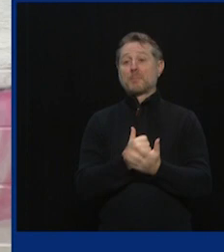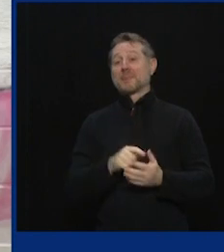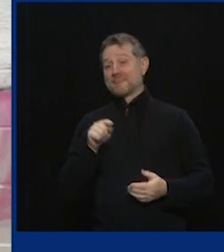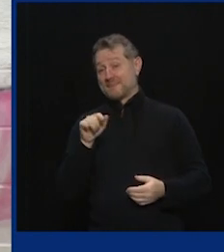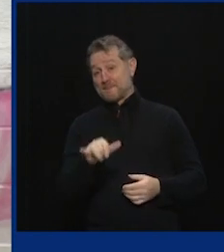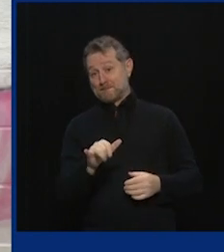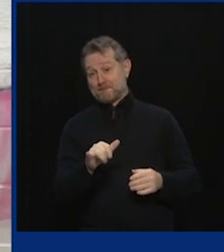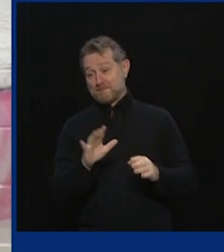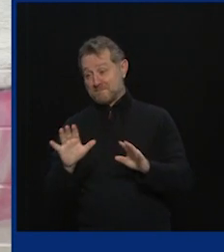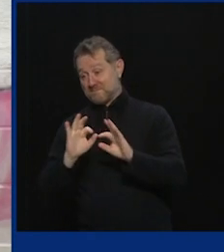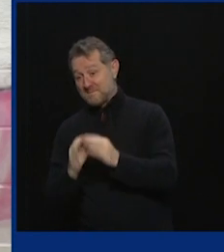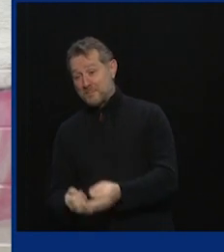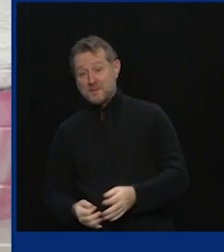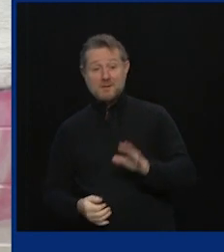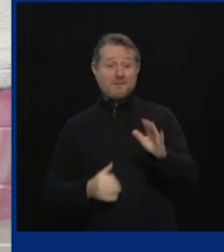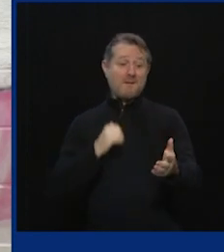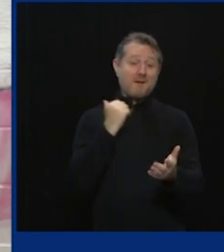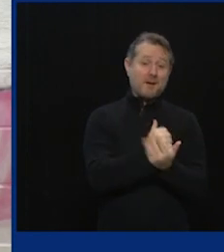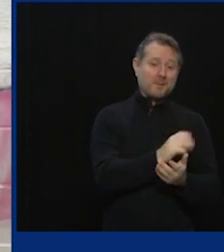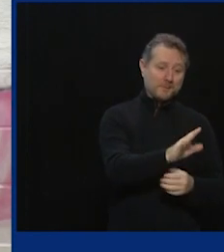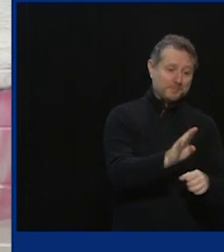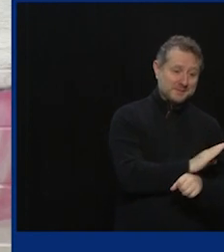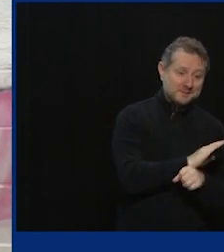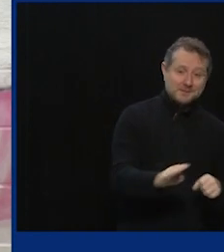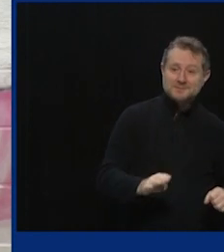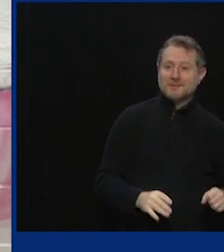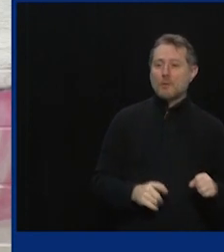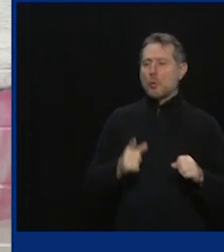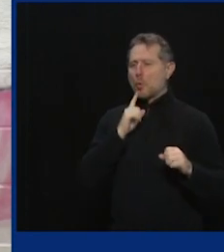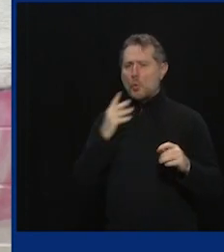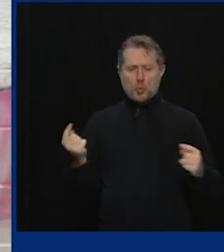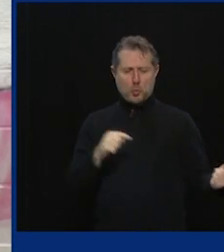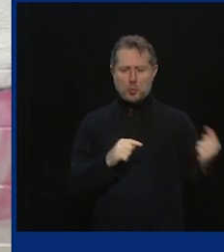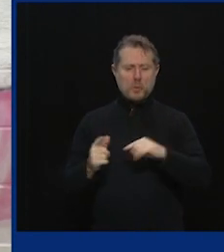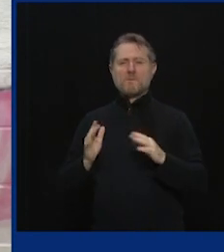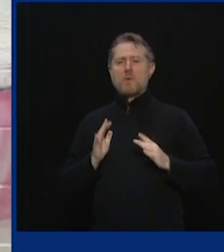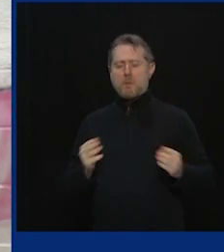and an economic standpoint, and making sure that we're feeding people. Because we